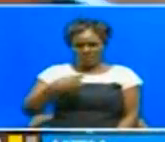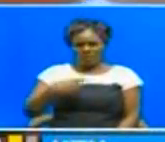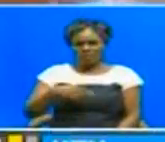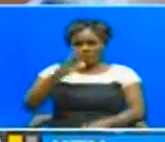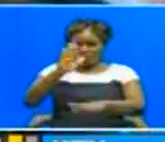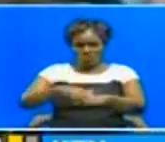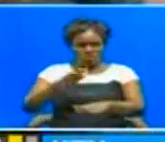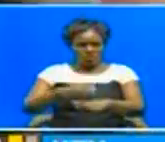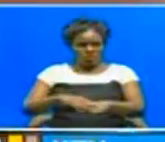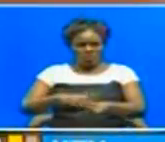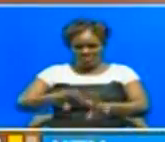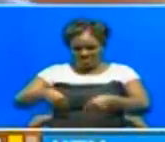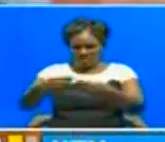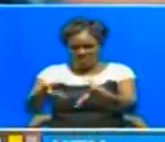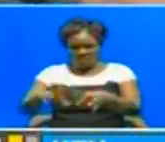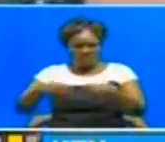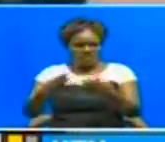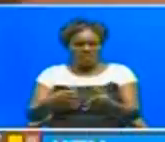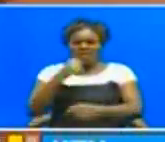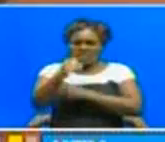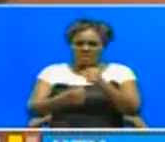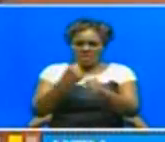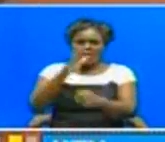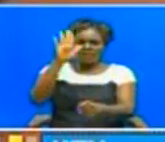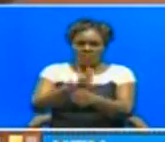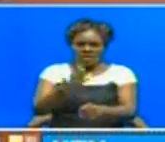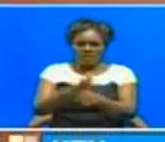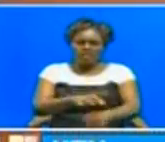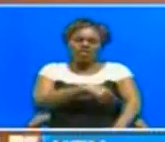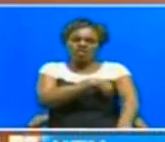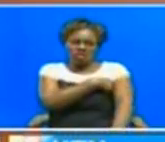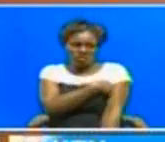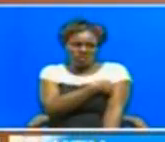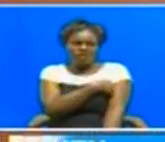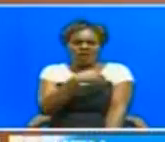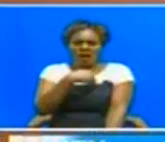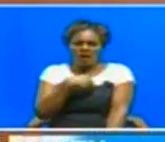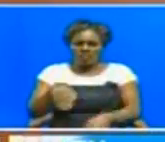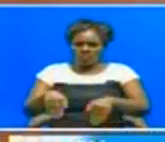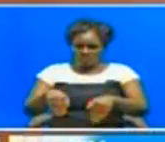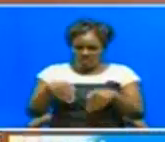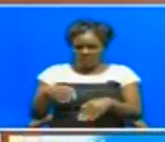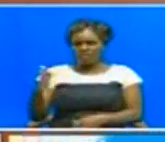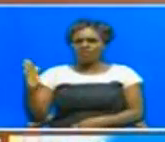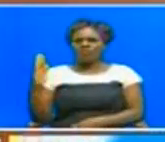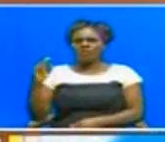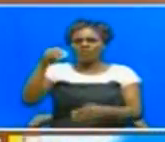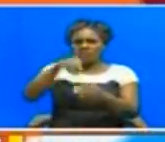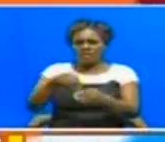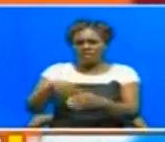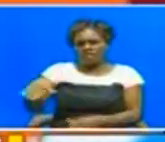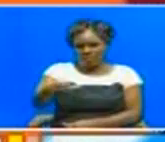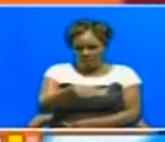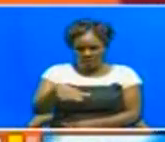And the goodies kept streaming. You see, for years, chiefs in the area had been tasked with weighty matters such as security within their